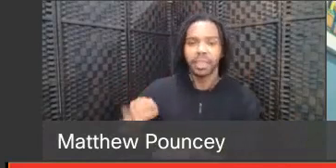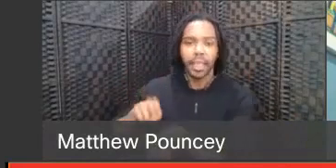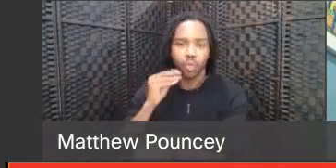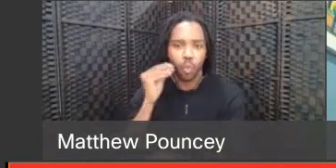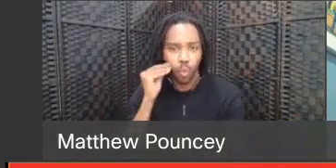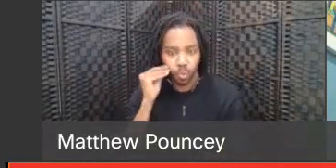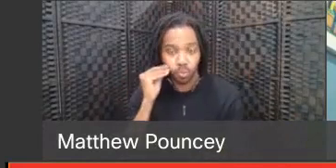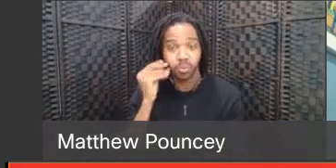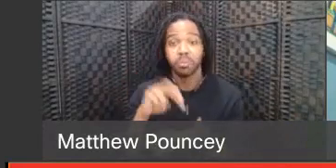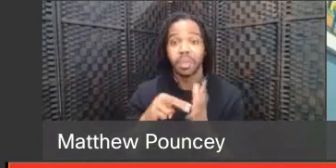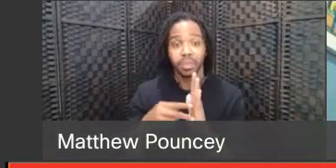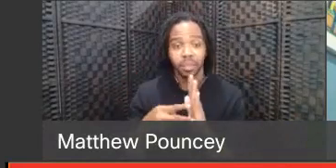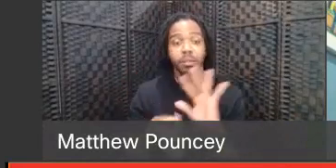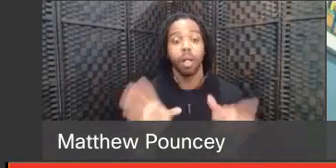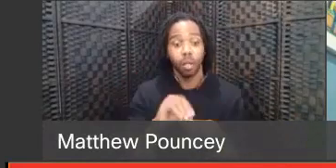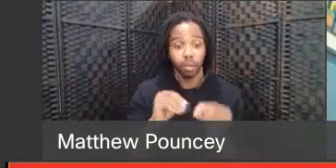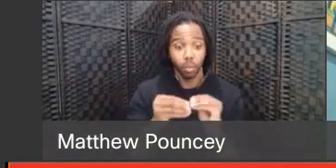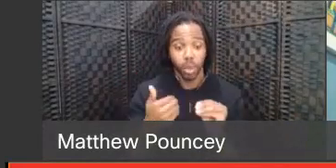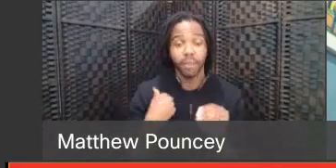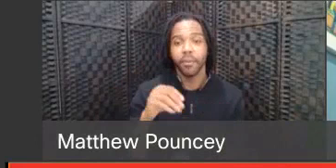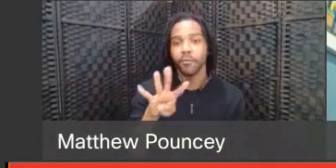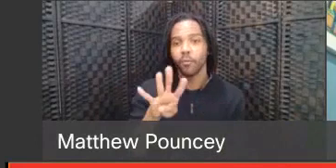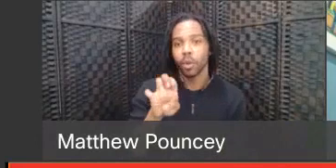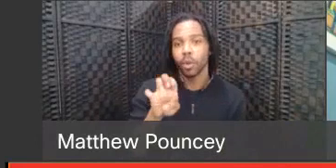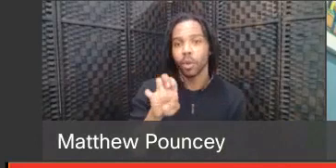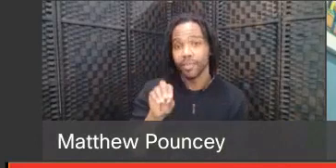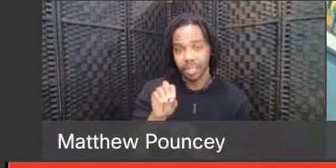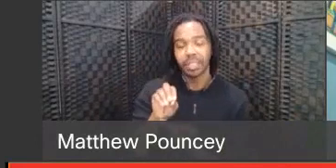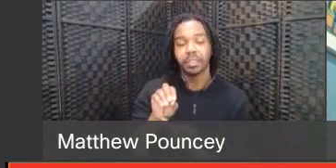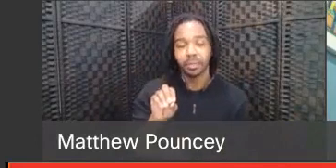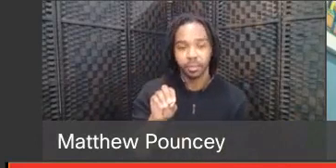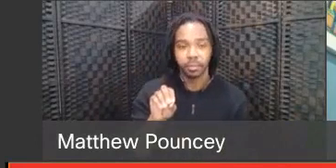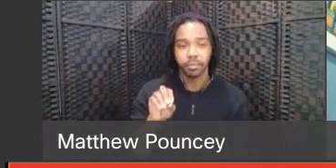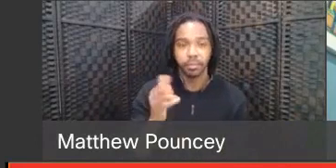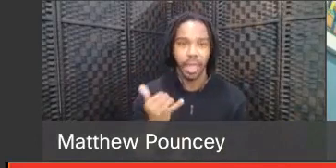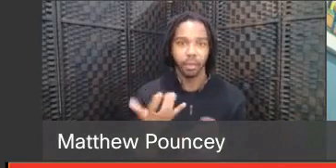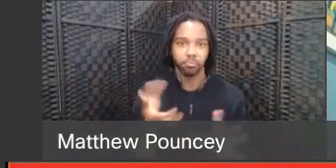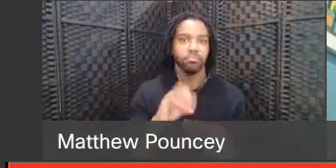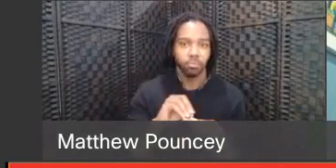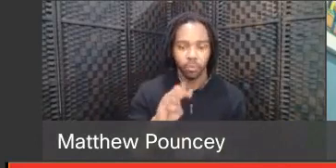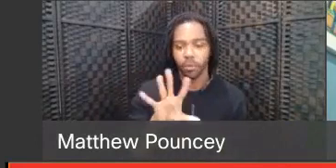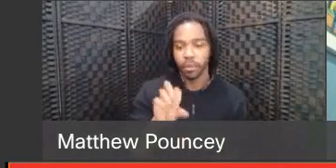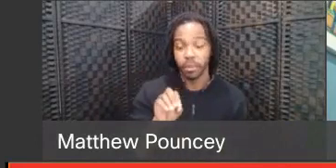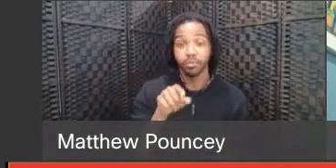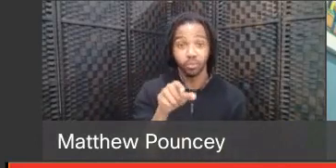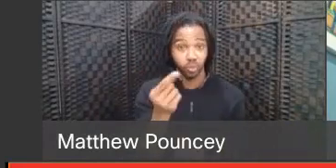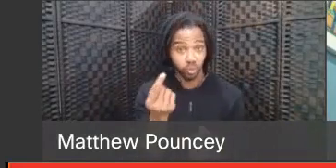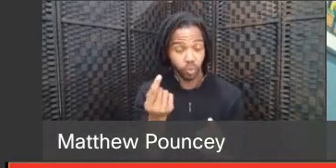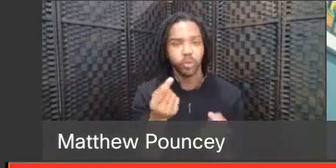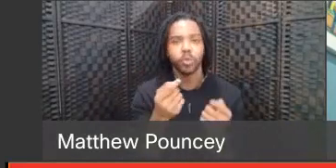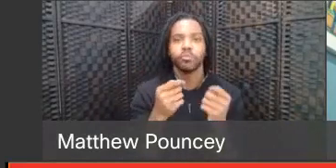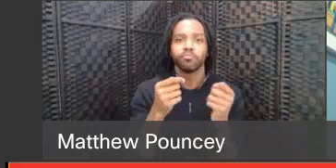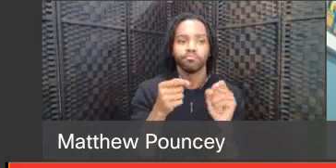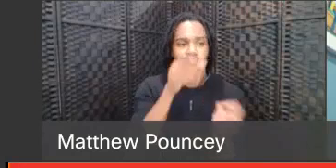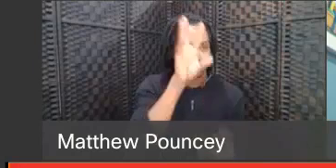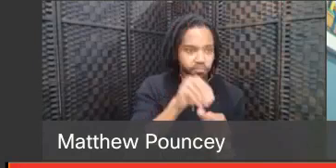bringing our total up to 450, which is, if you add up all of the months